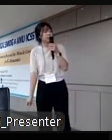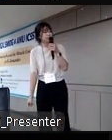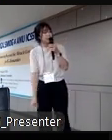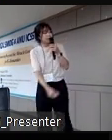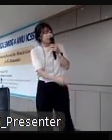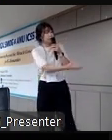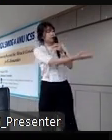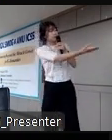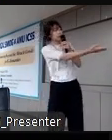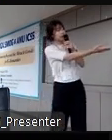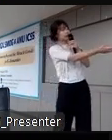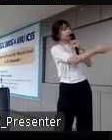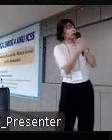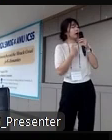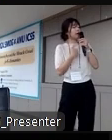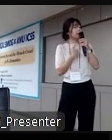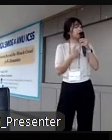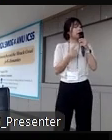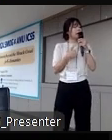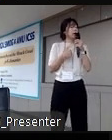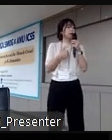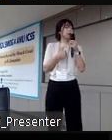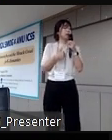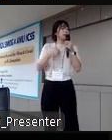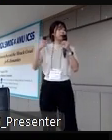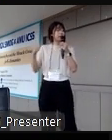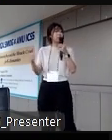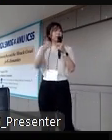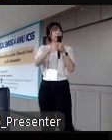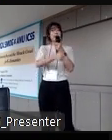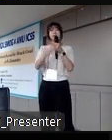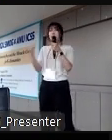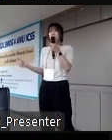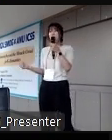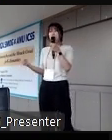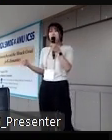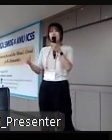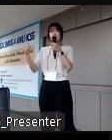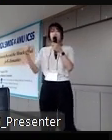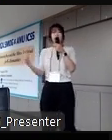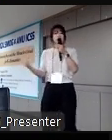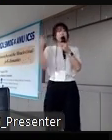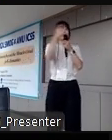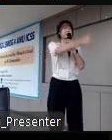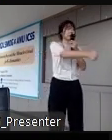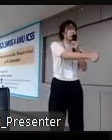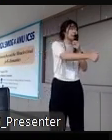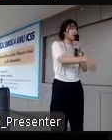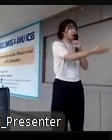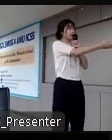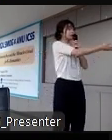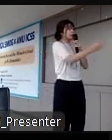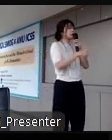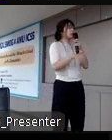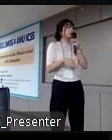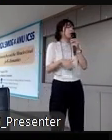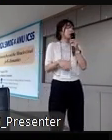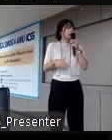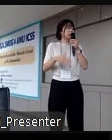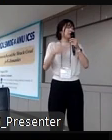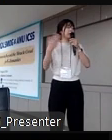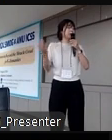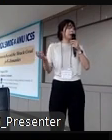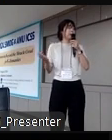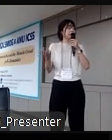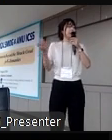languages. So inflecting verbs, in our view, are verbs with personal pronouns incorporated, so she helps her. Spatial verbs are